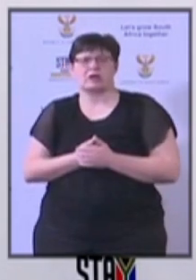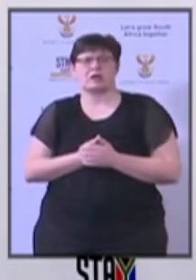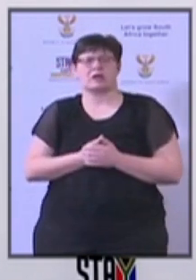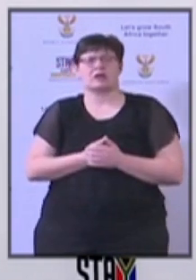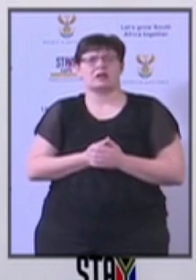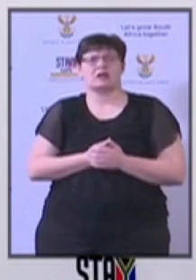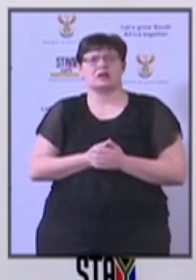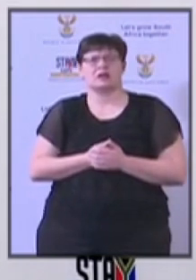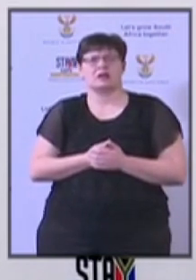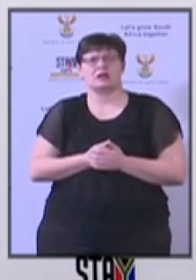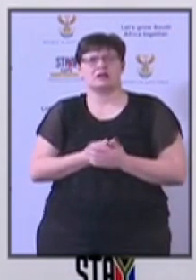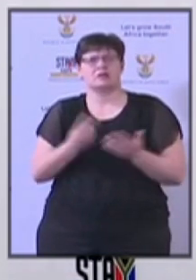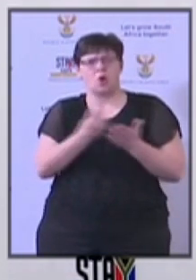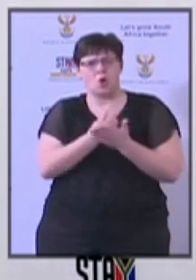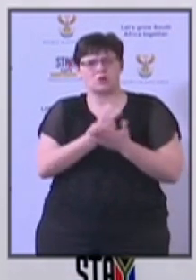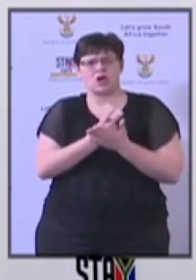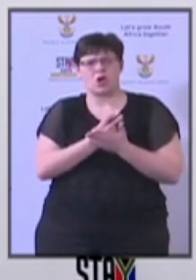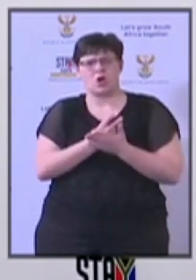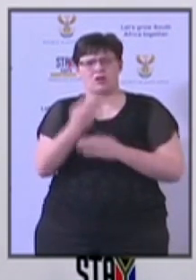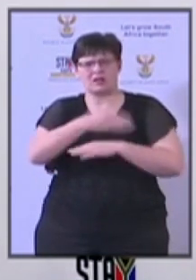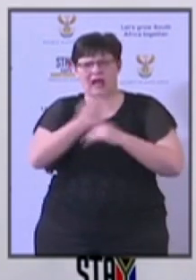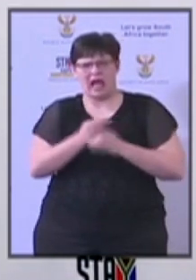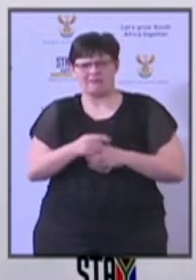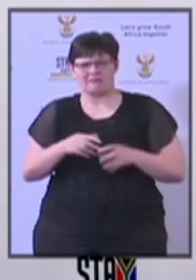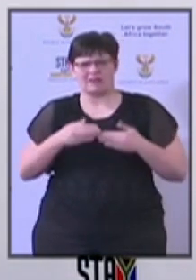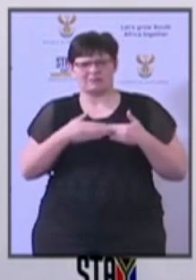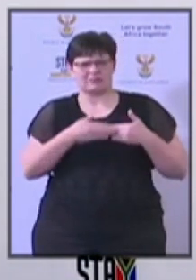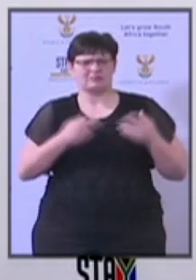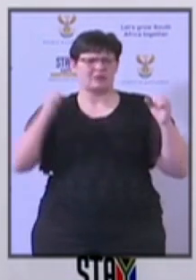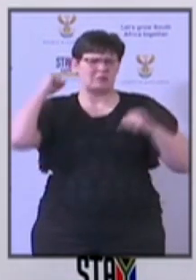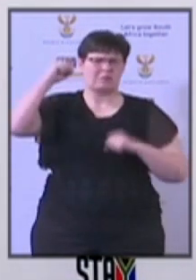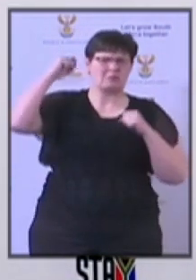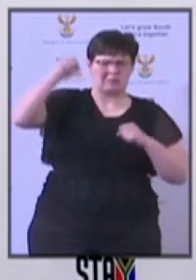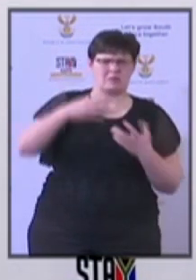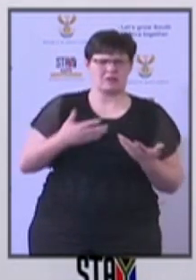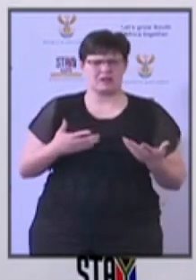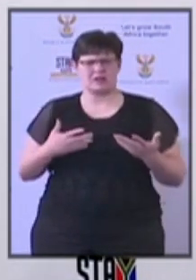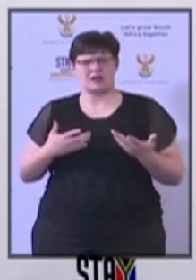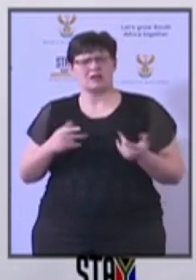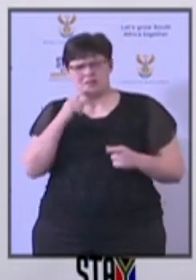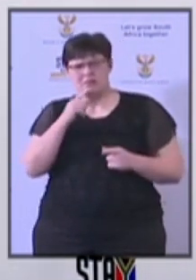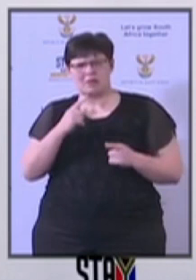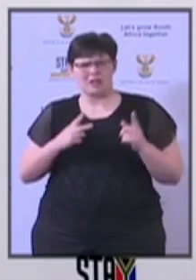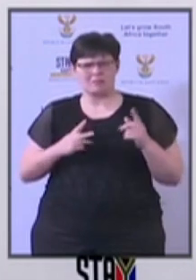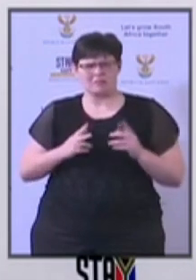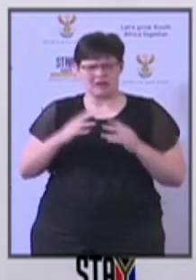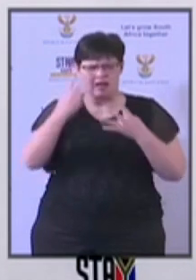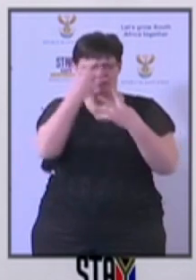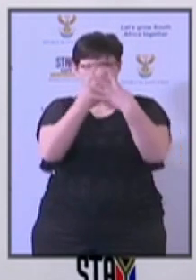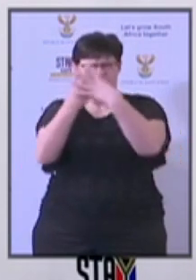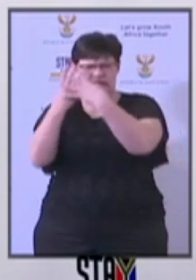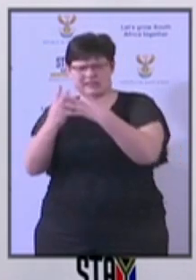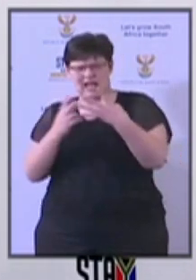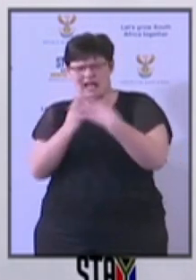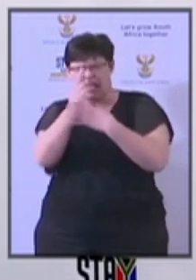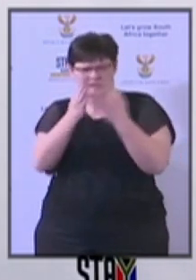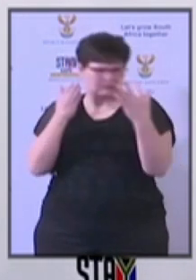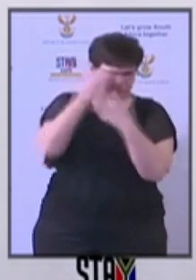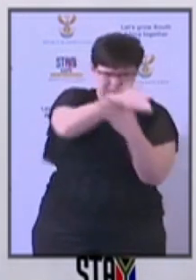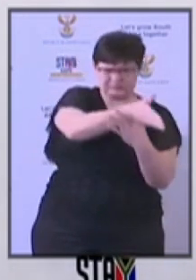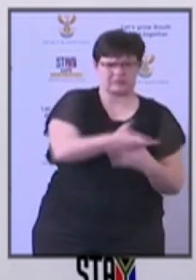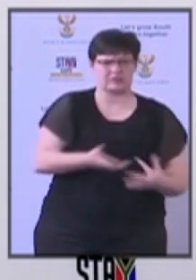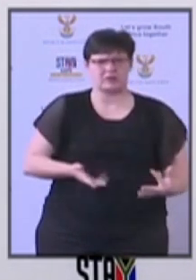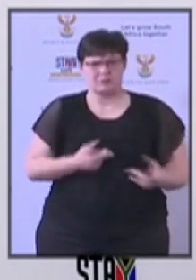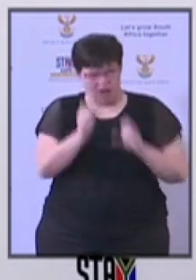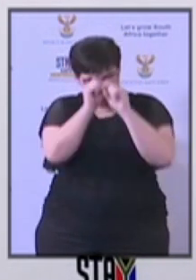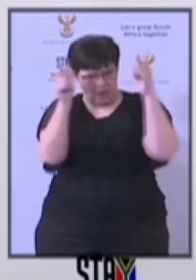this fence in Bait Bridge, which has caused ructions in Parliament, where you saw people cutting the fence and going through and all that. We are